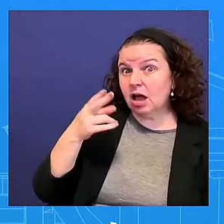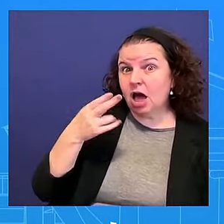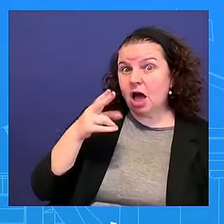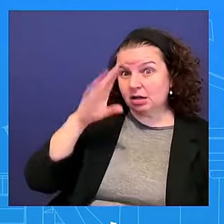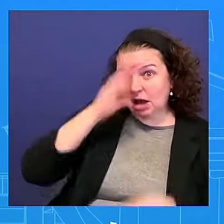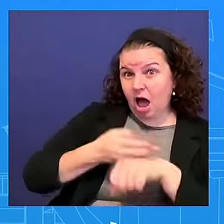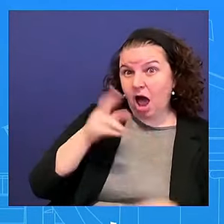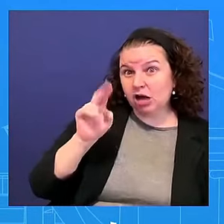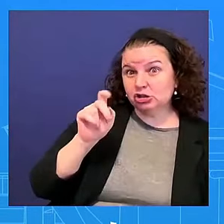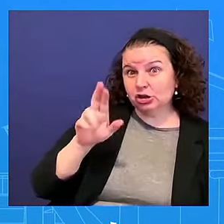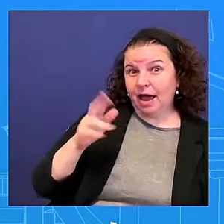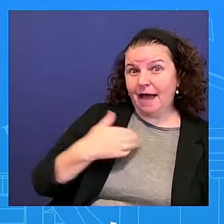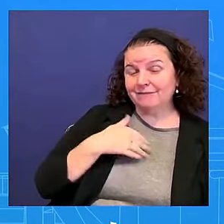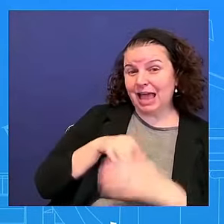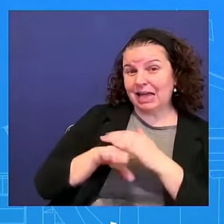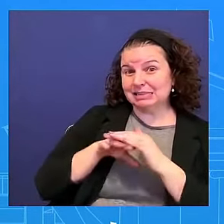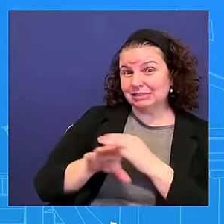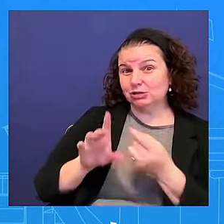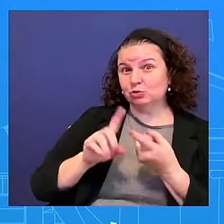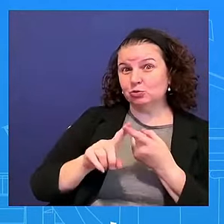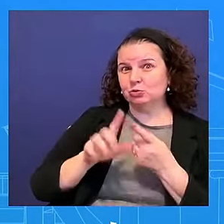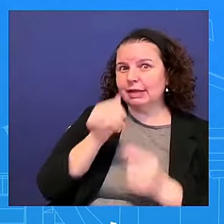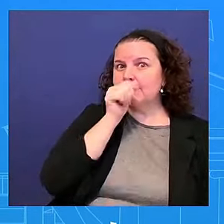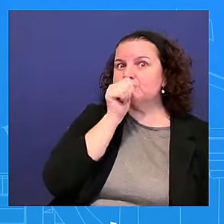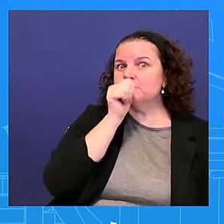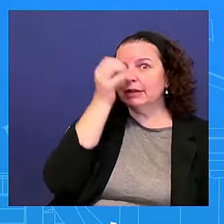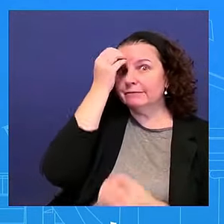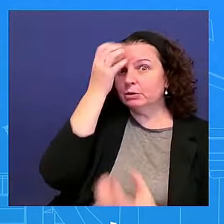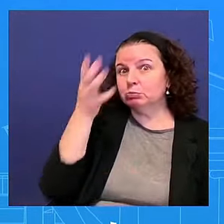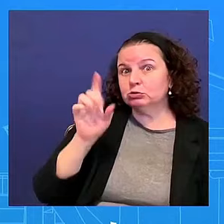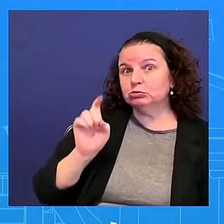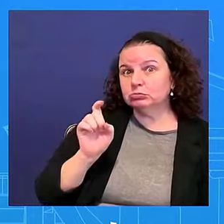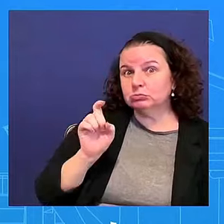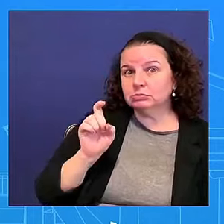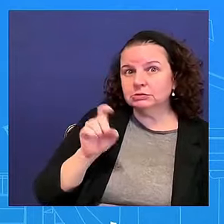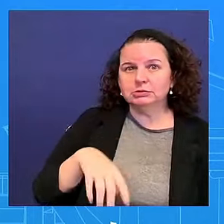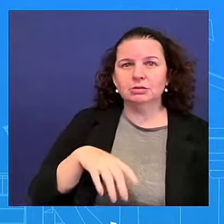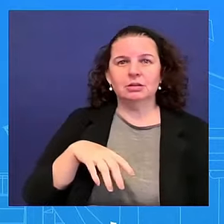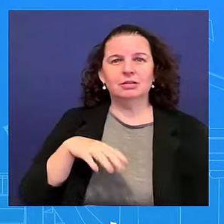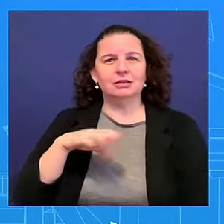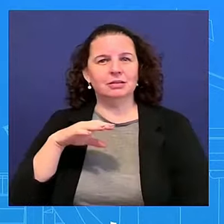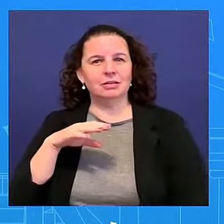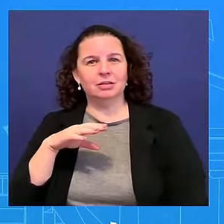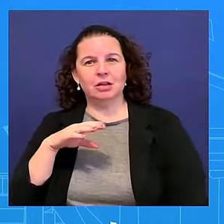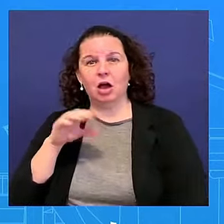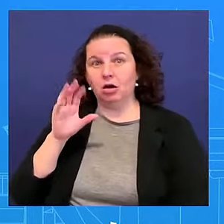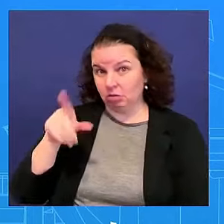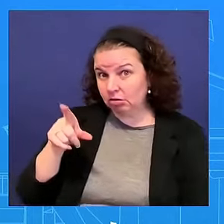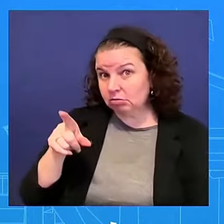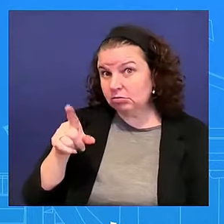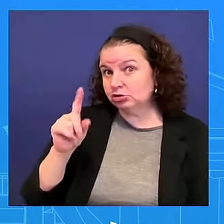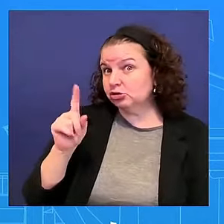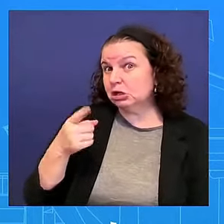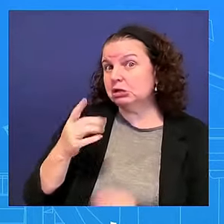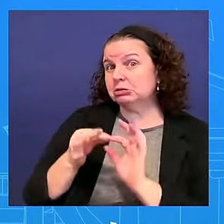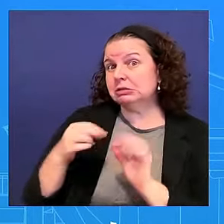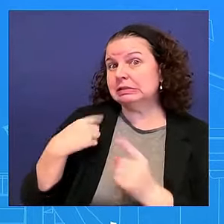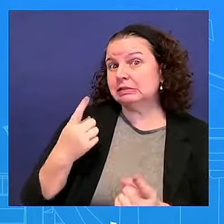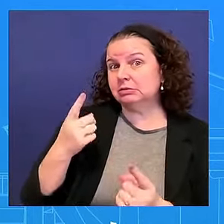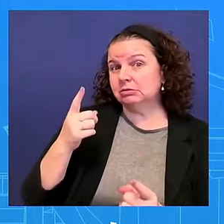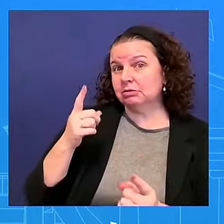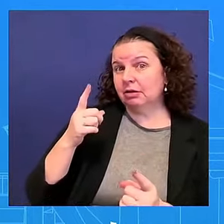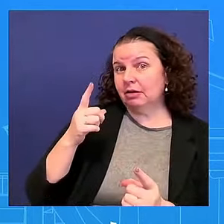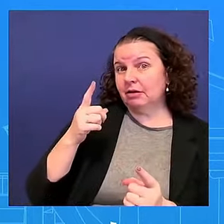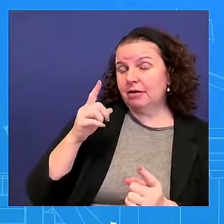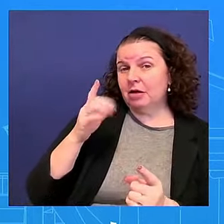not, since February, testing President Biden for Parkinson's or for dementia? Because if he gets